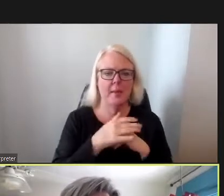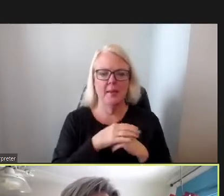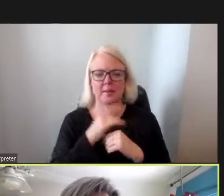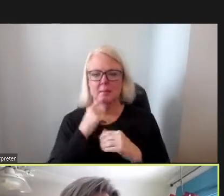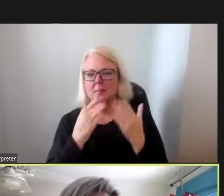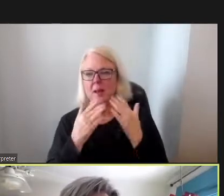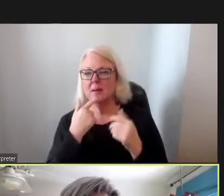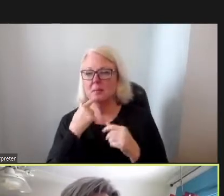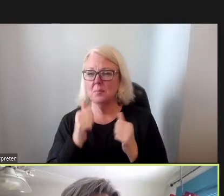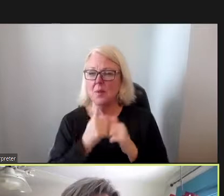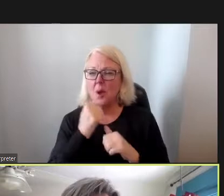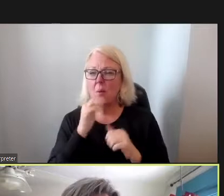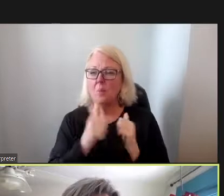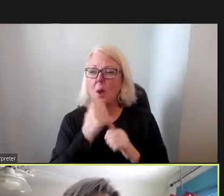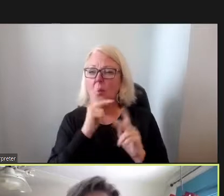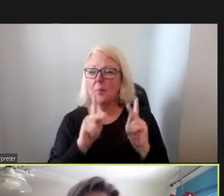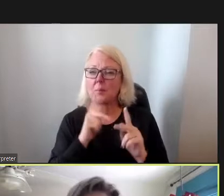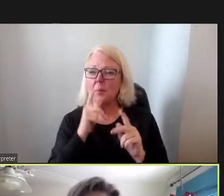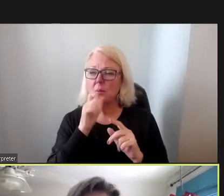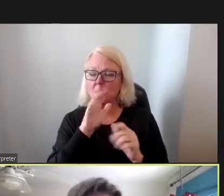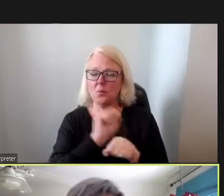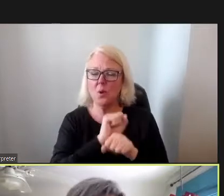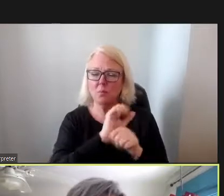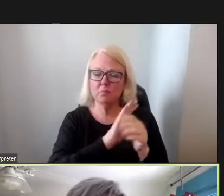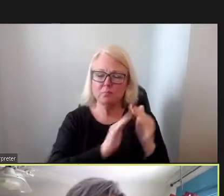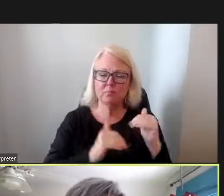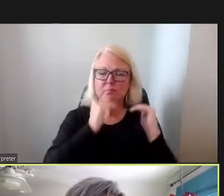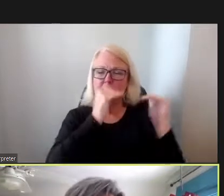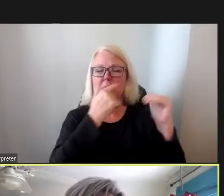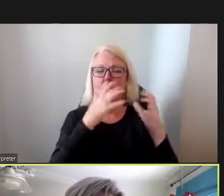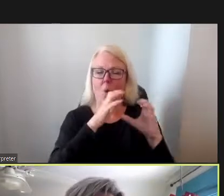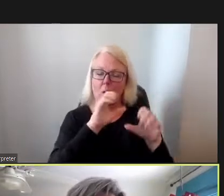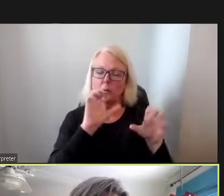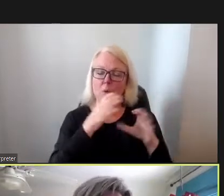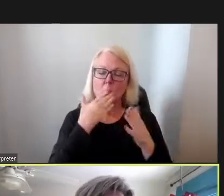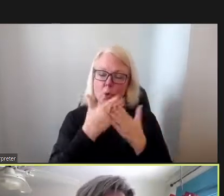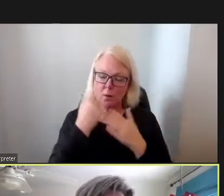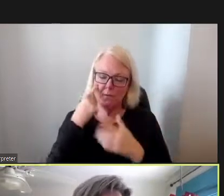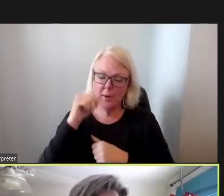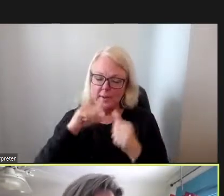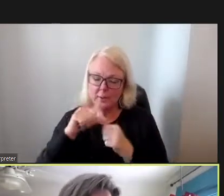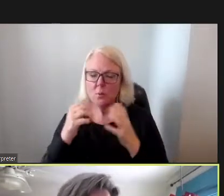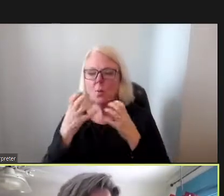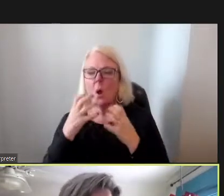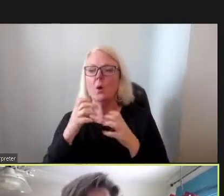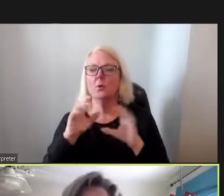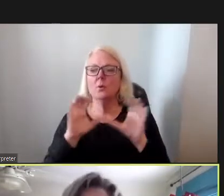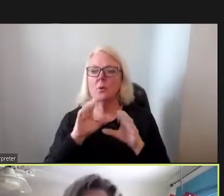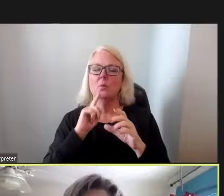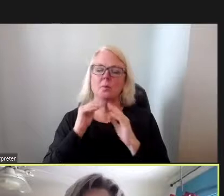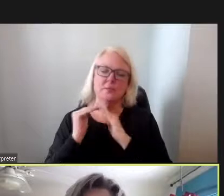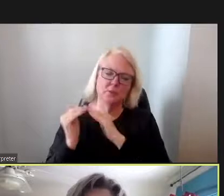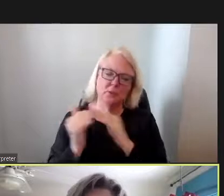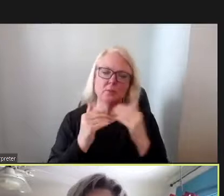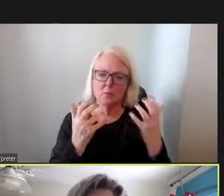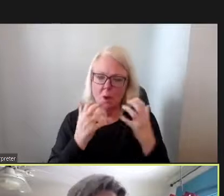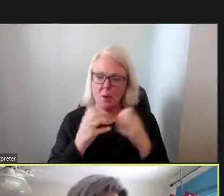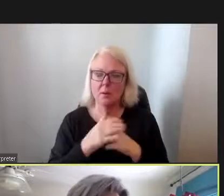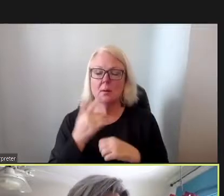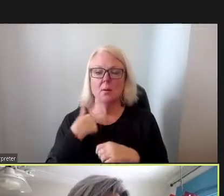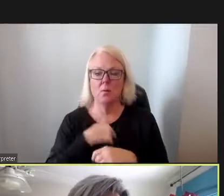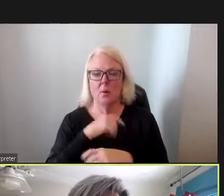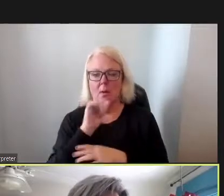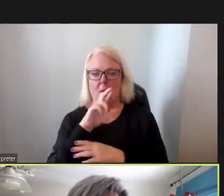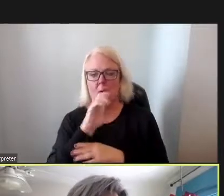The thing is, most people in higher education want to do well by each other, want to practice equity and justice. We are the